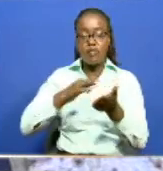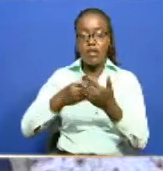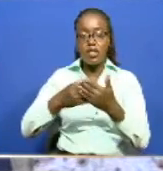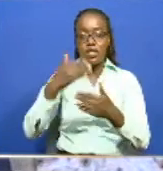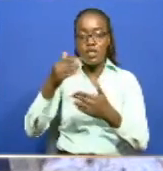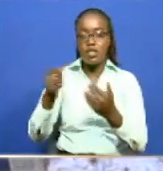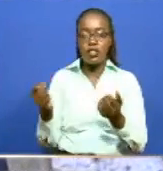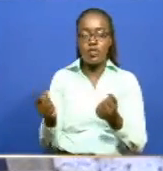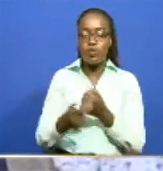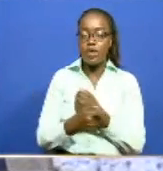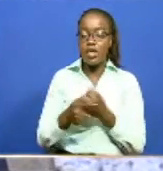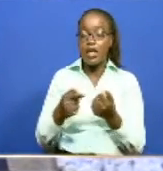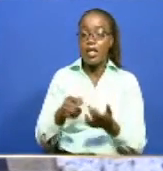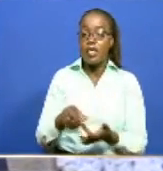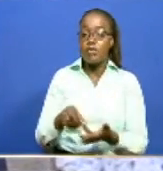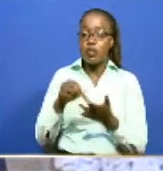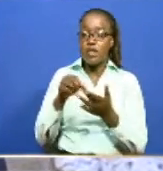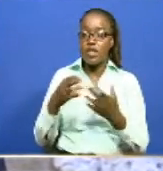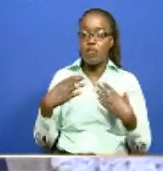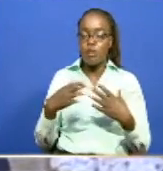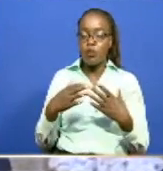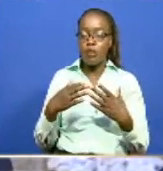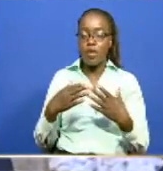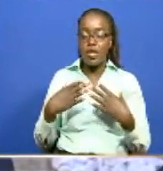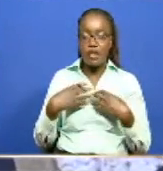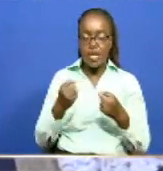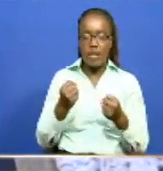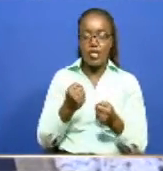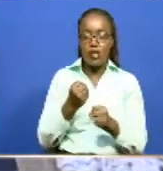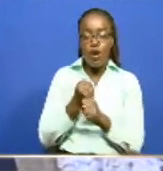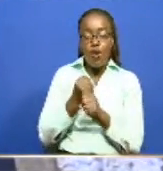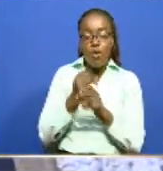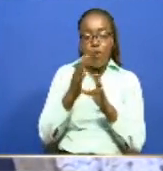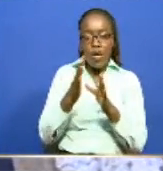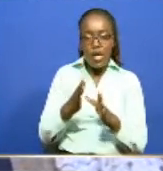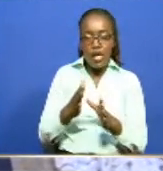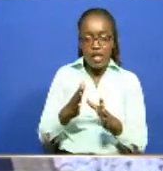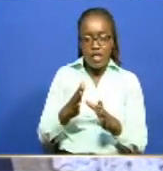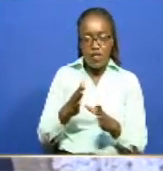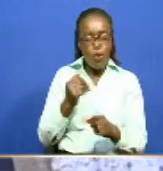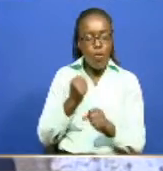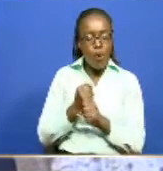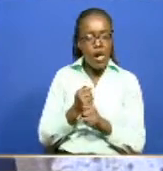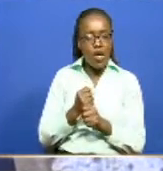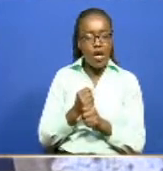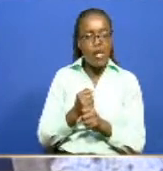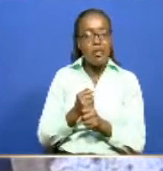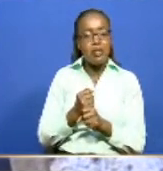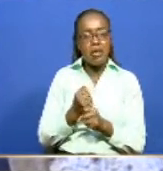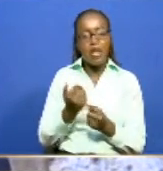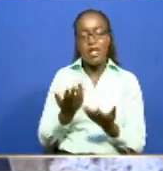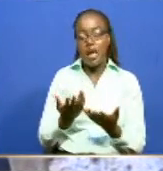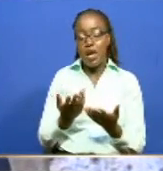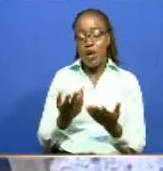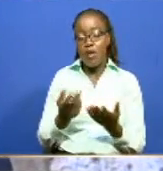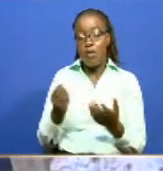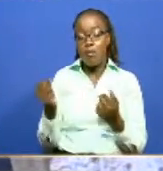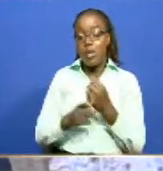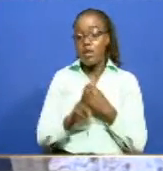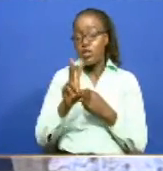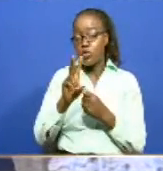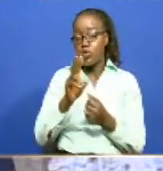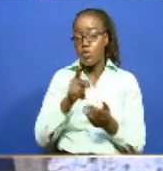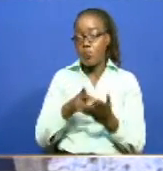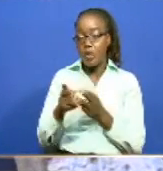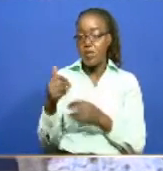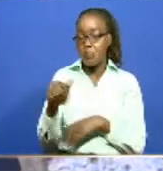our people, particularly the healthcare workers who have dedicated their effort so much, have gone without salary for 2 months. So once again,